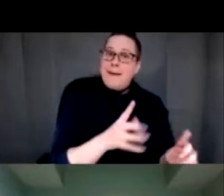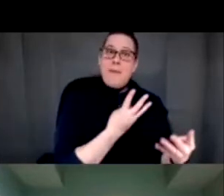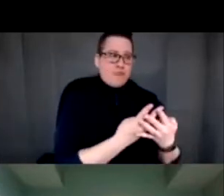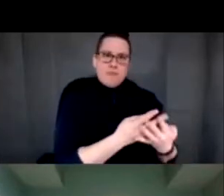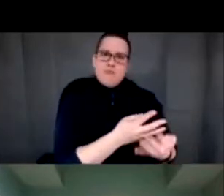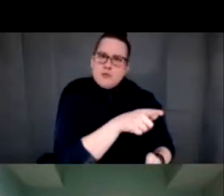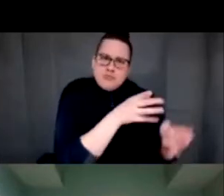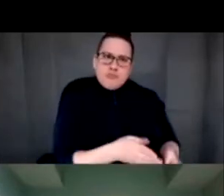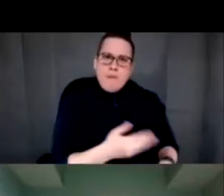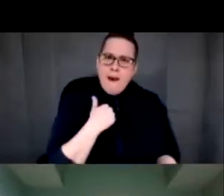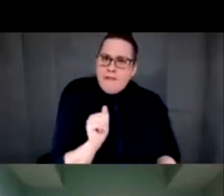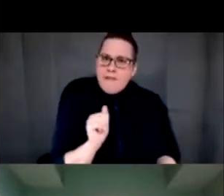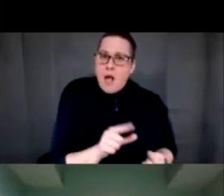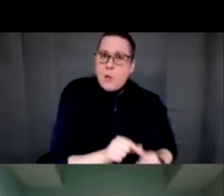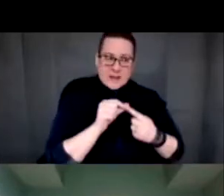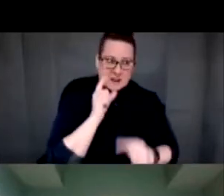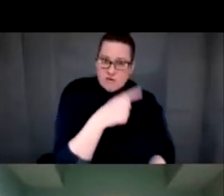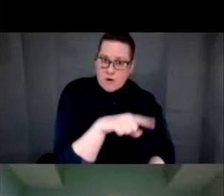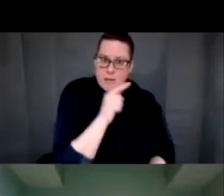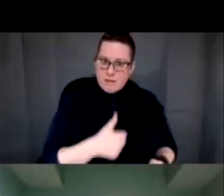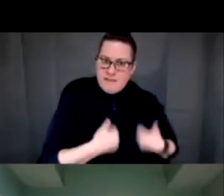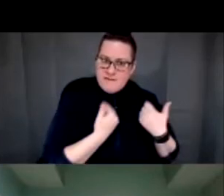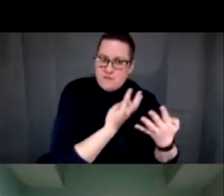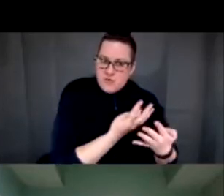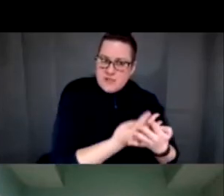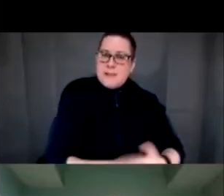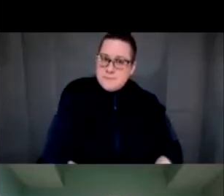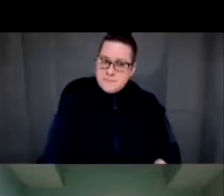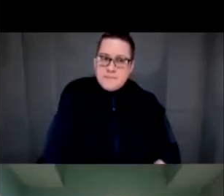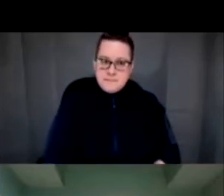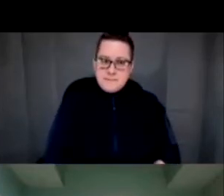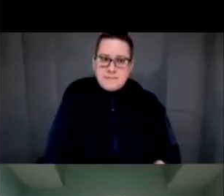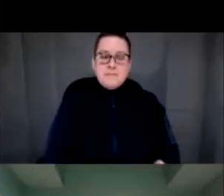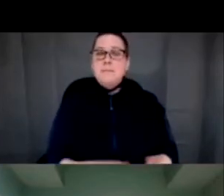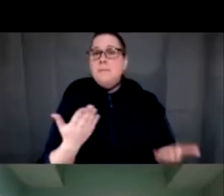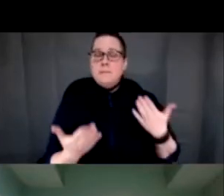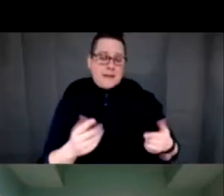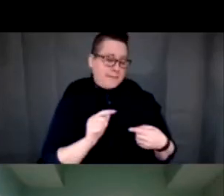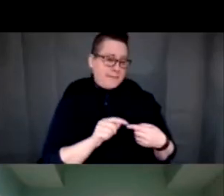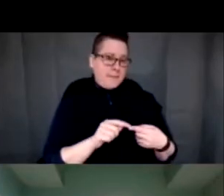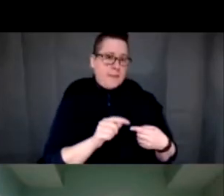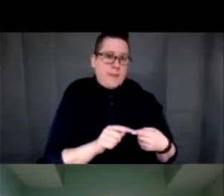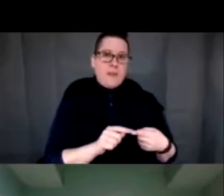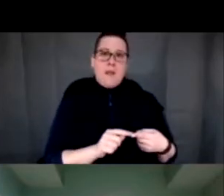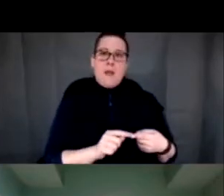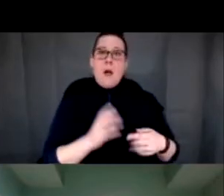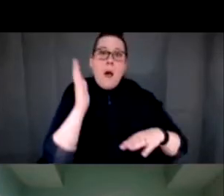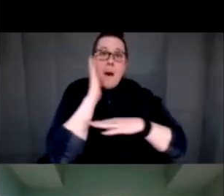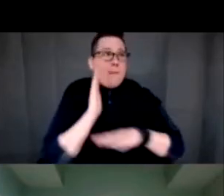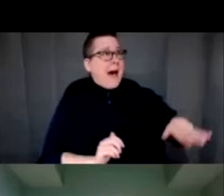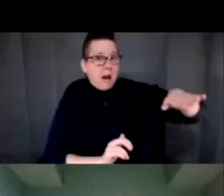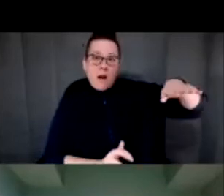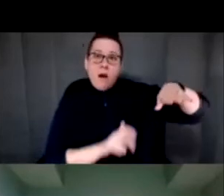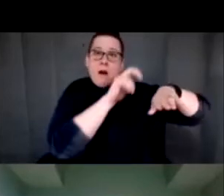are actually unique to living in this environment. And those might be climbing on and off a top